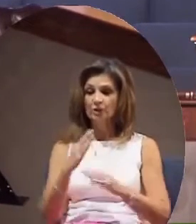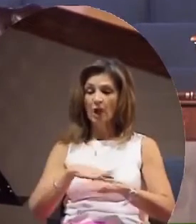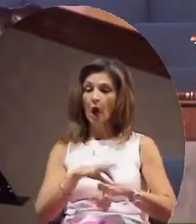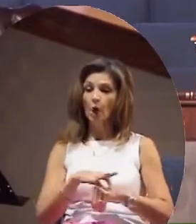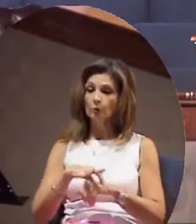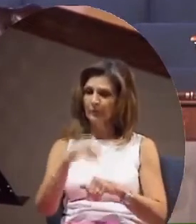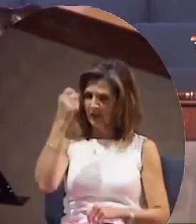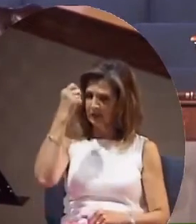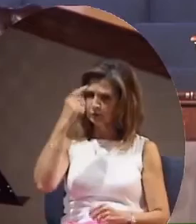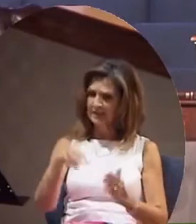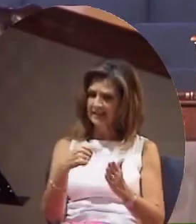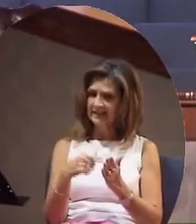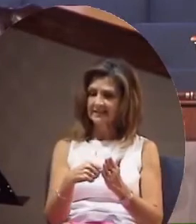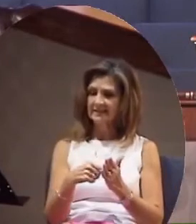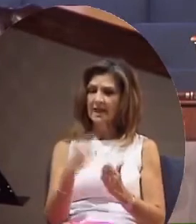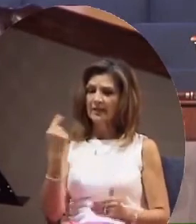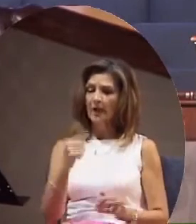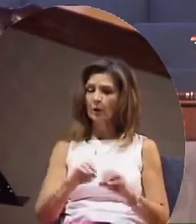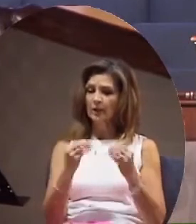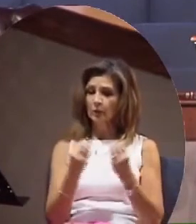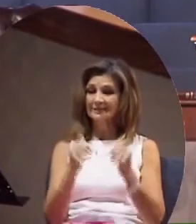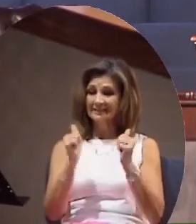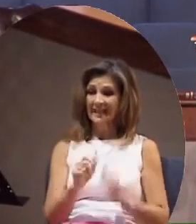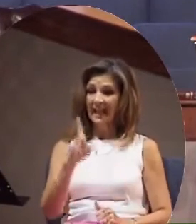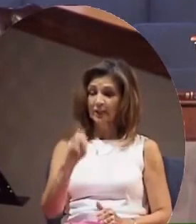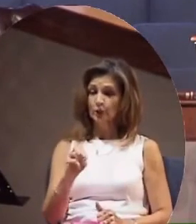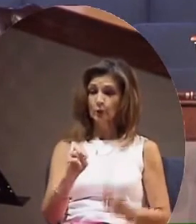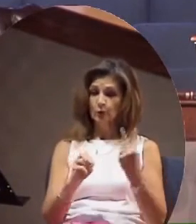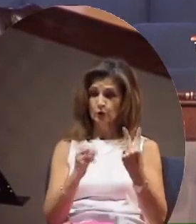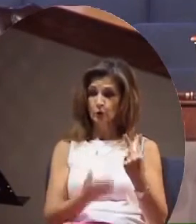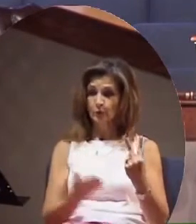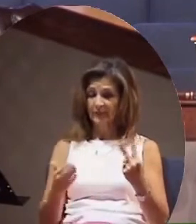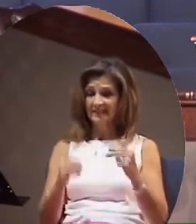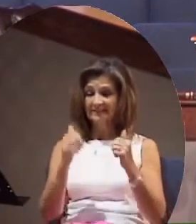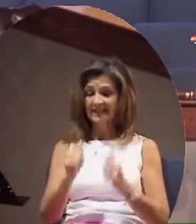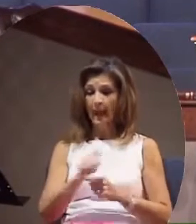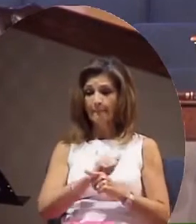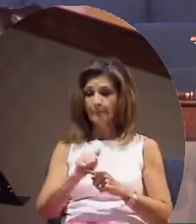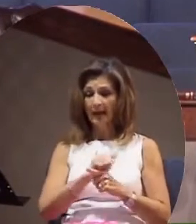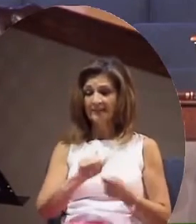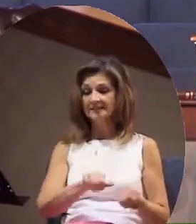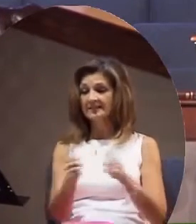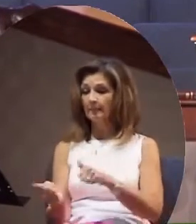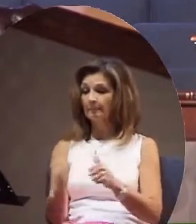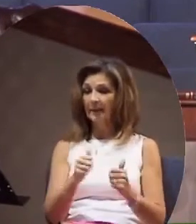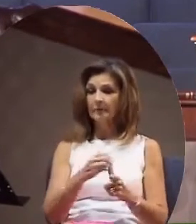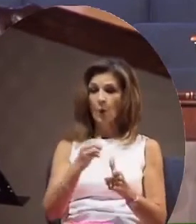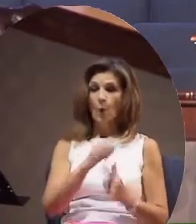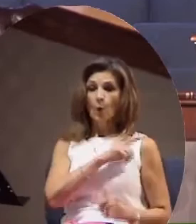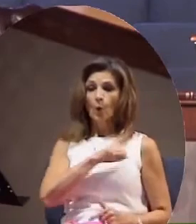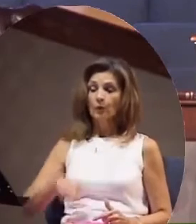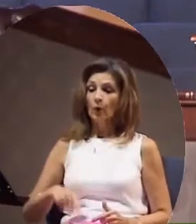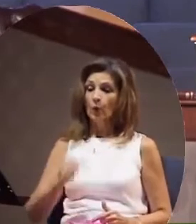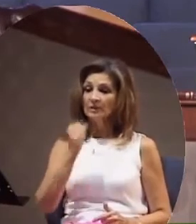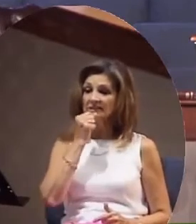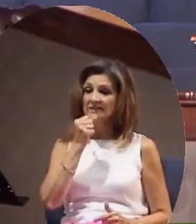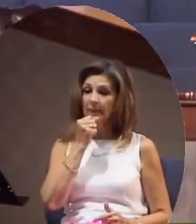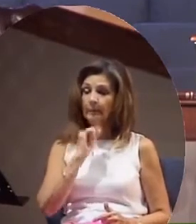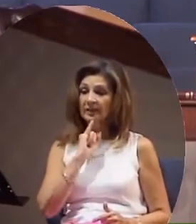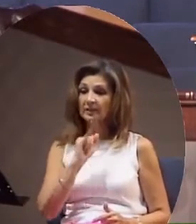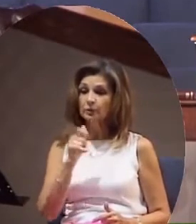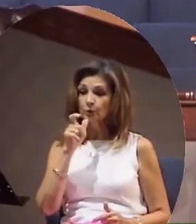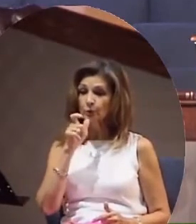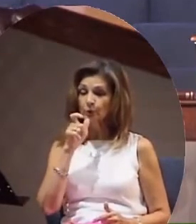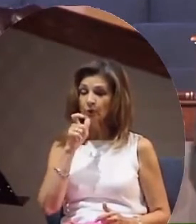get this now, that can do these two things, that can practice baptism or the Lord's Supper, is the